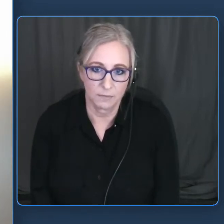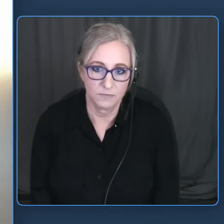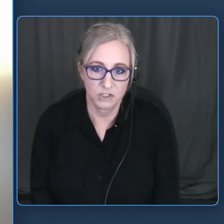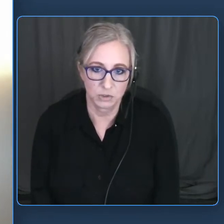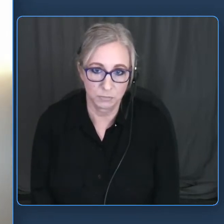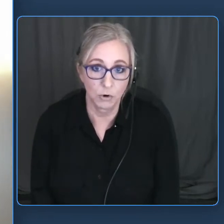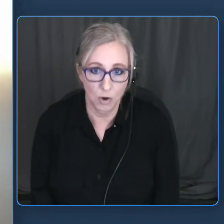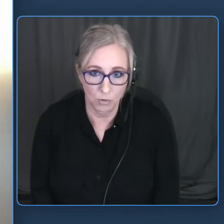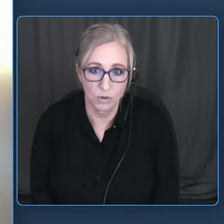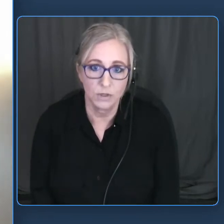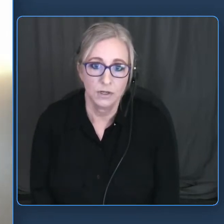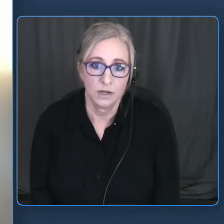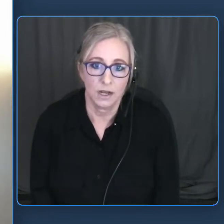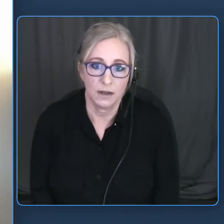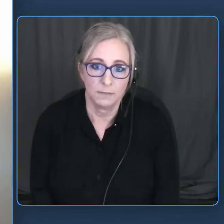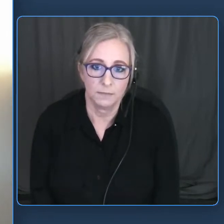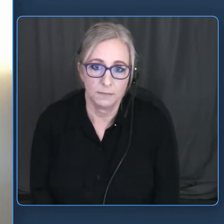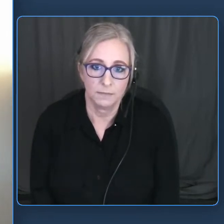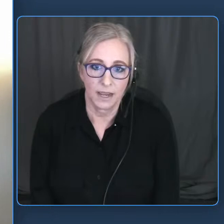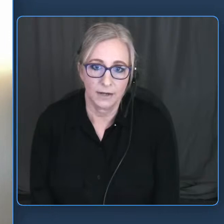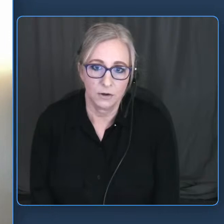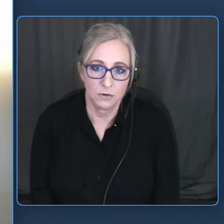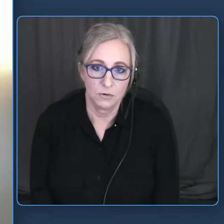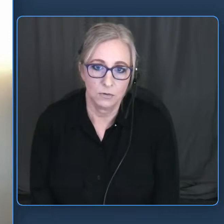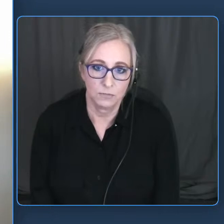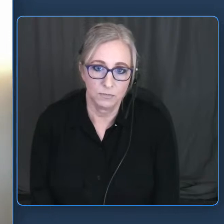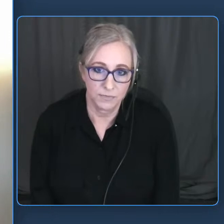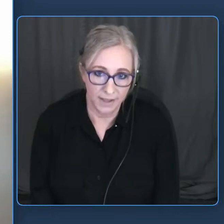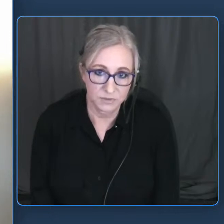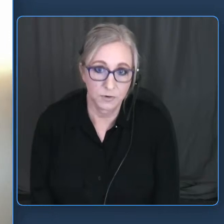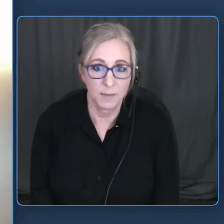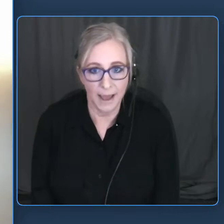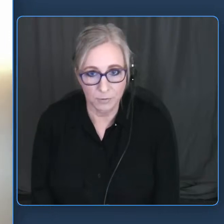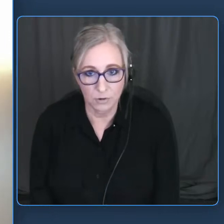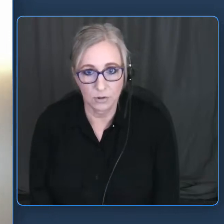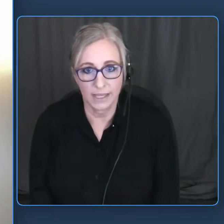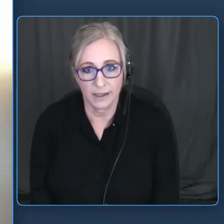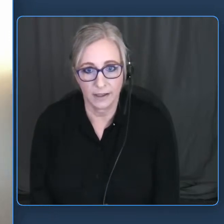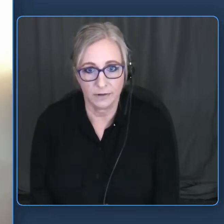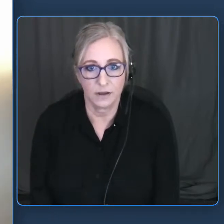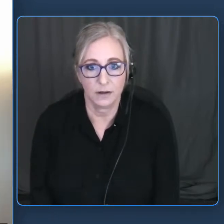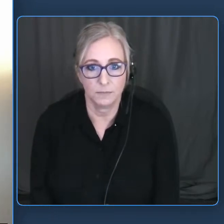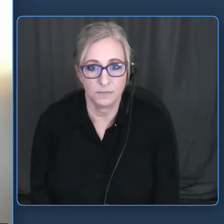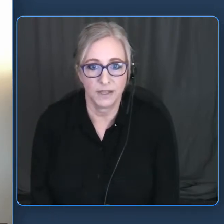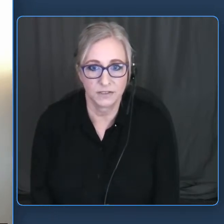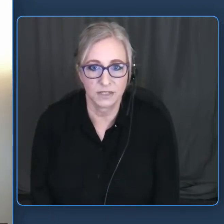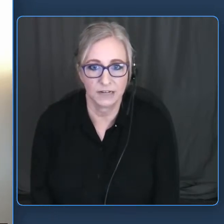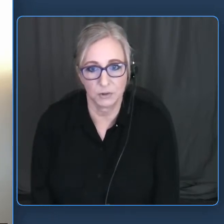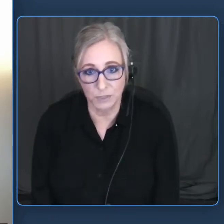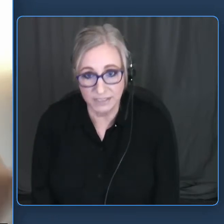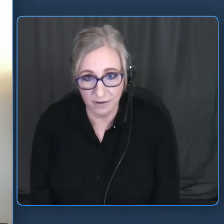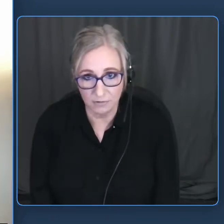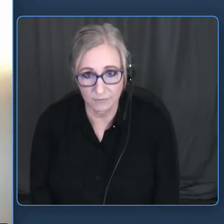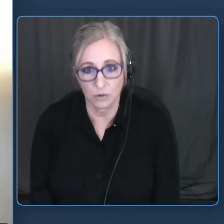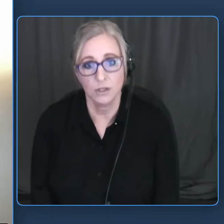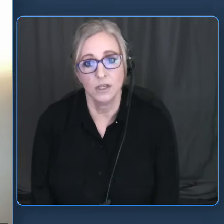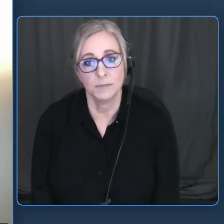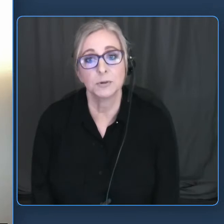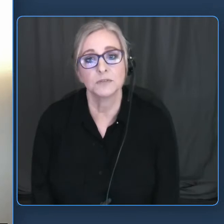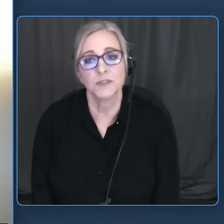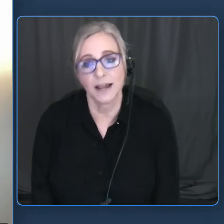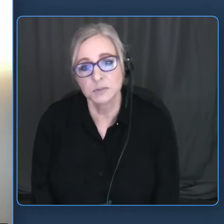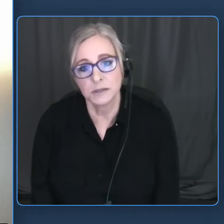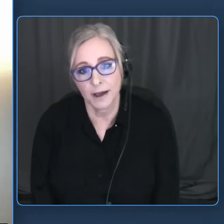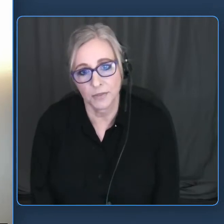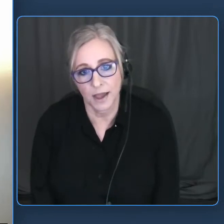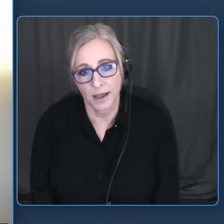like Vision Pro, I know that is from Apple, and that's kind of on the retail level.